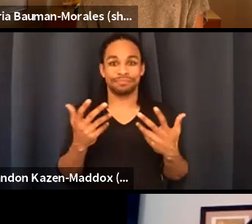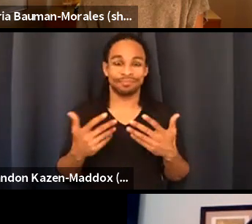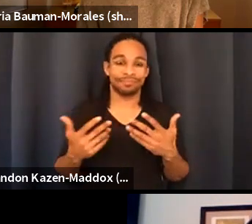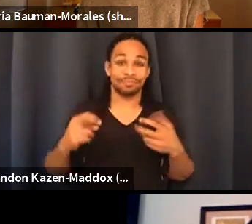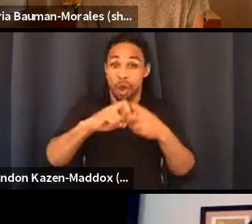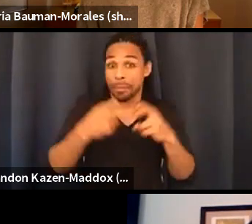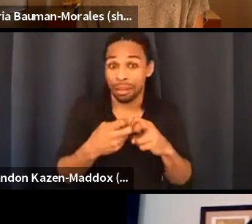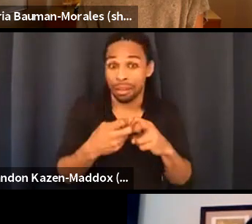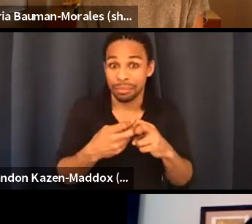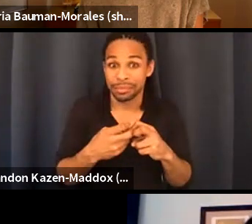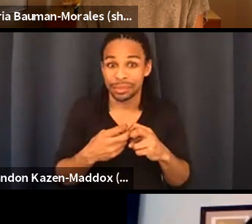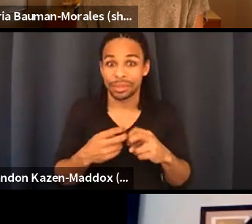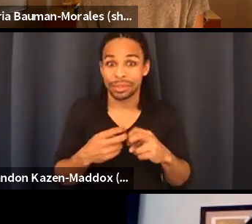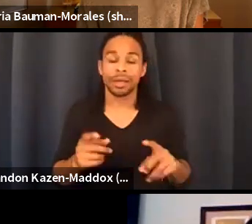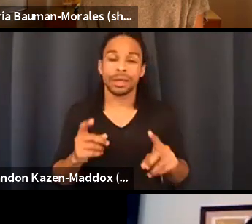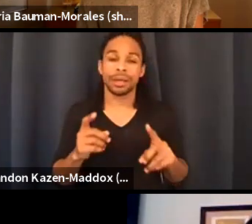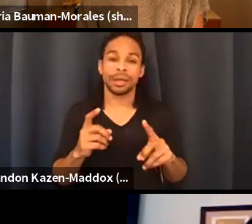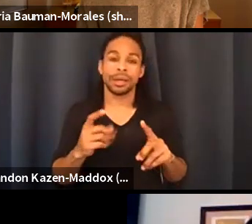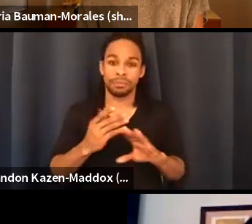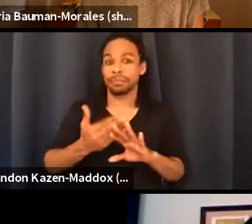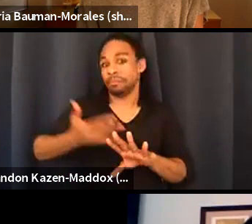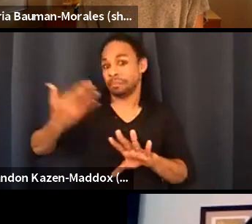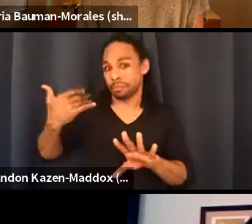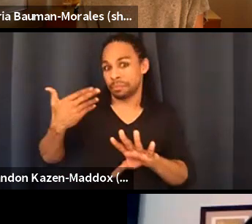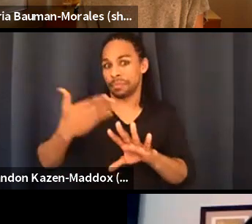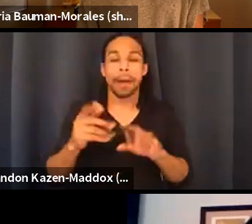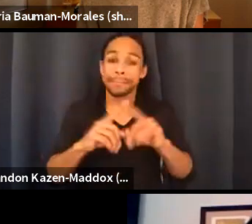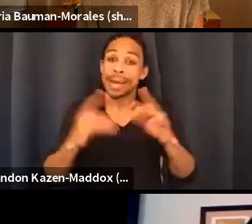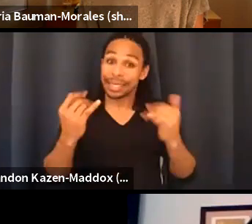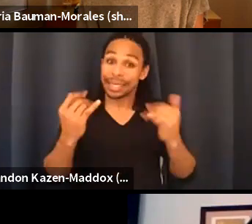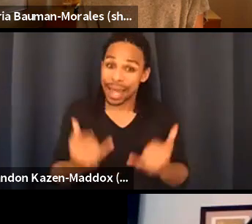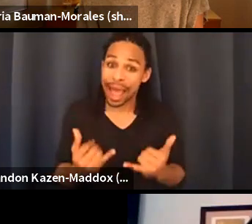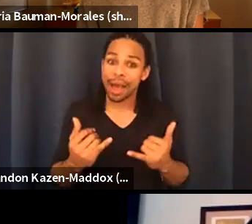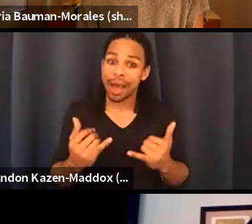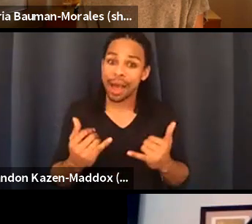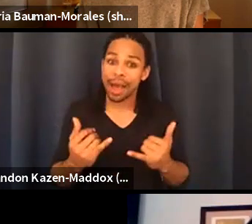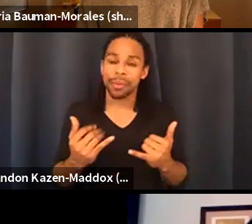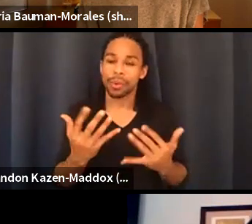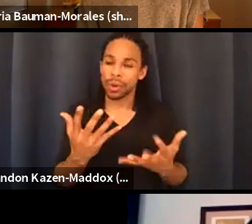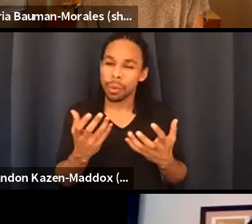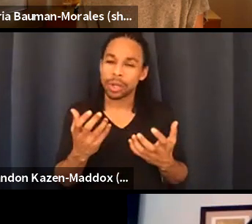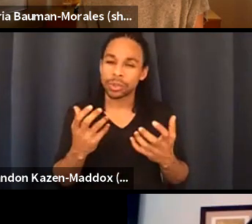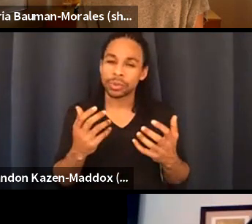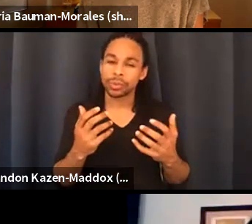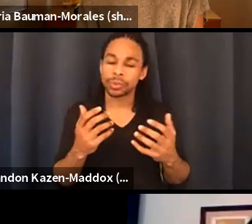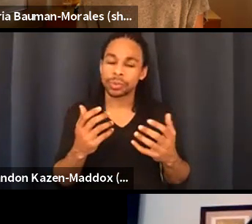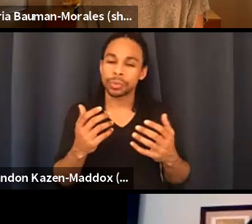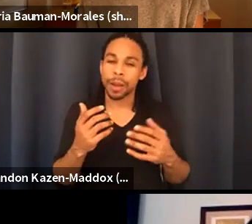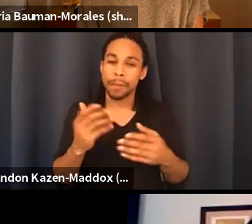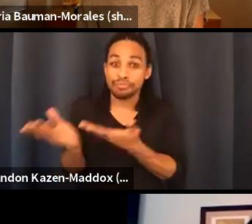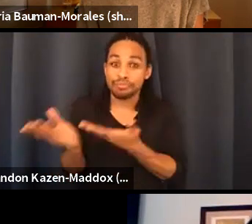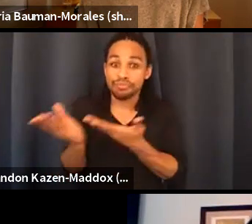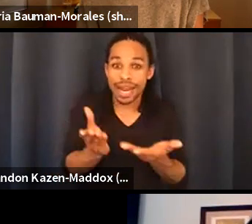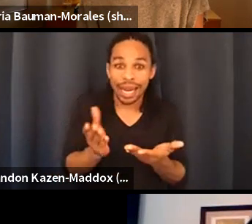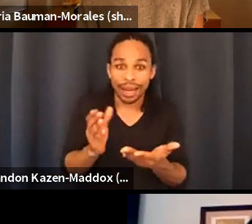past trauma that affected their choice of housing and whether they were going to disclose that